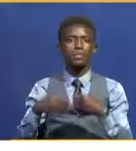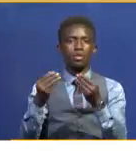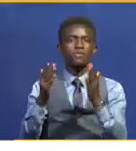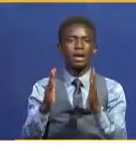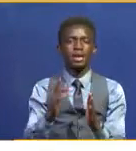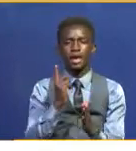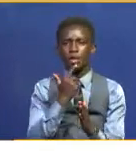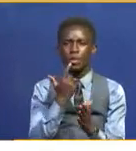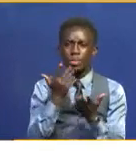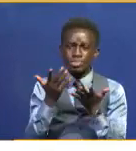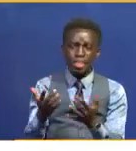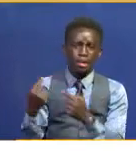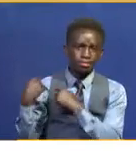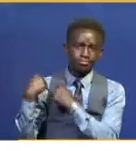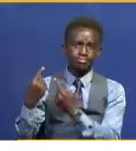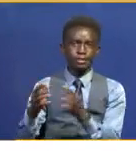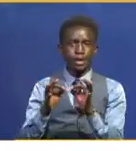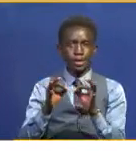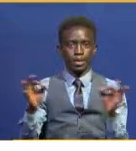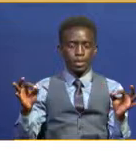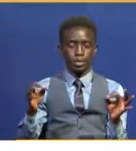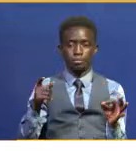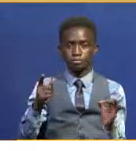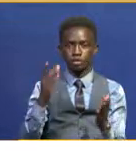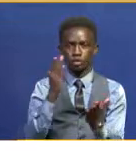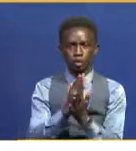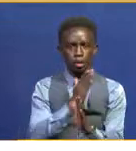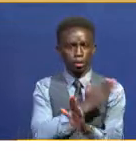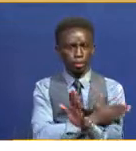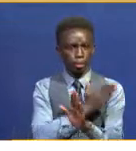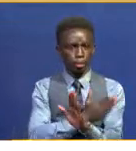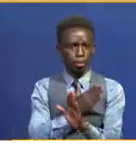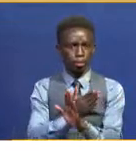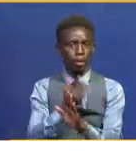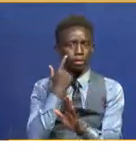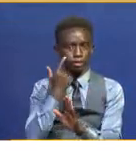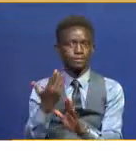has a track record. In as much as